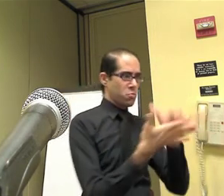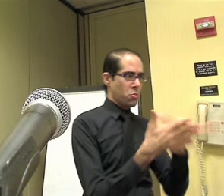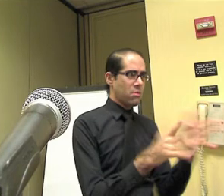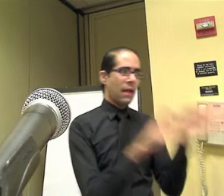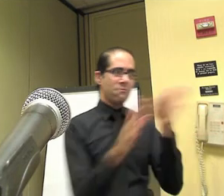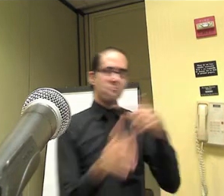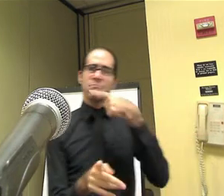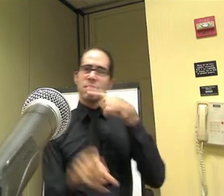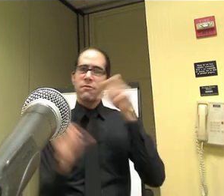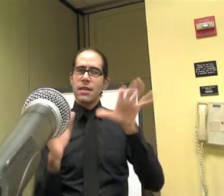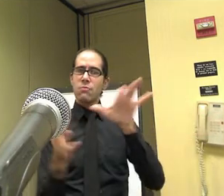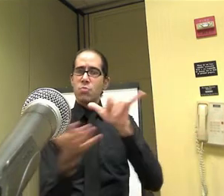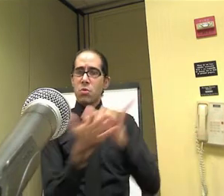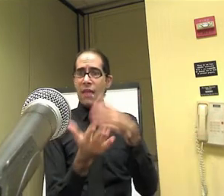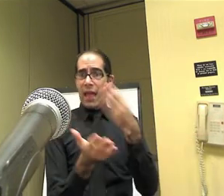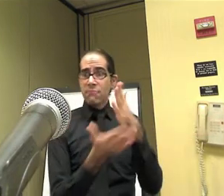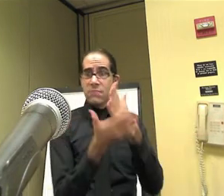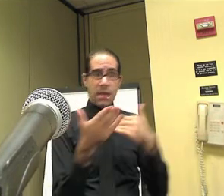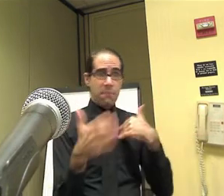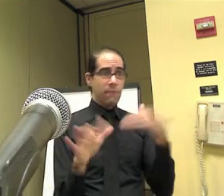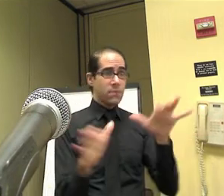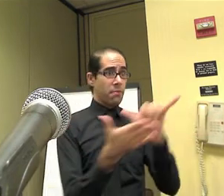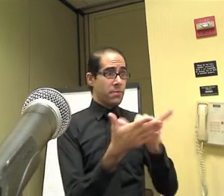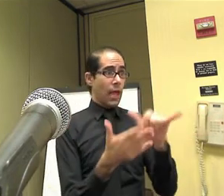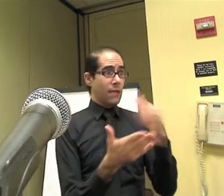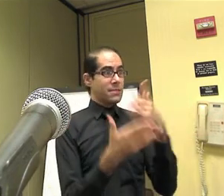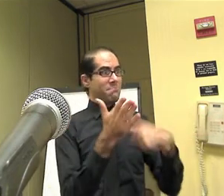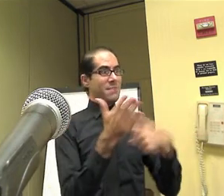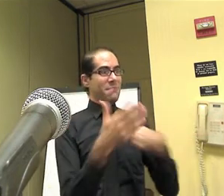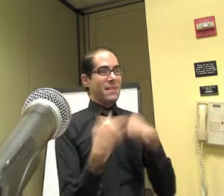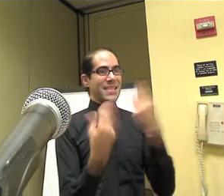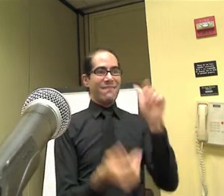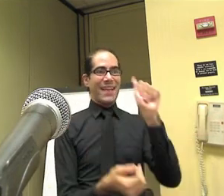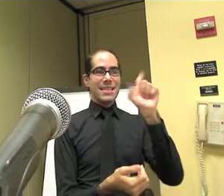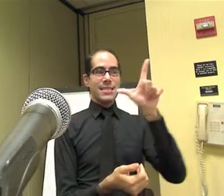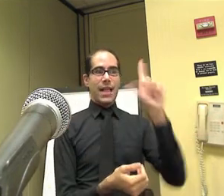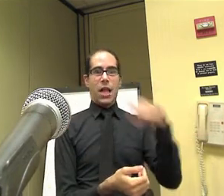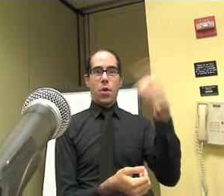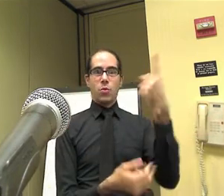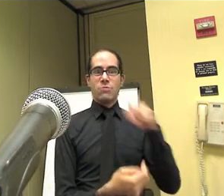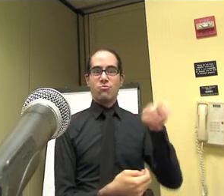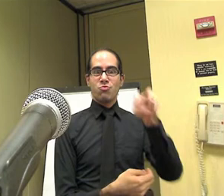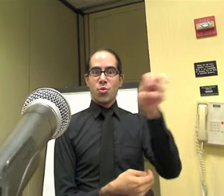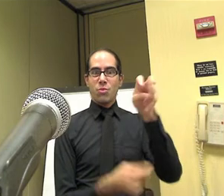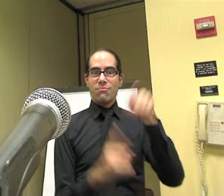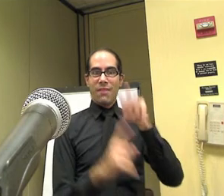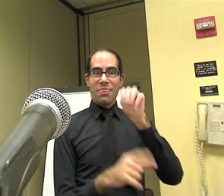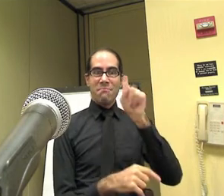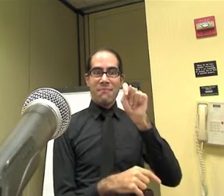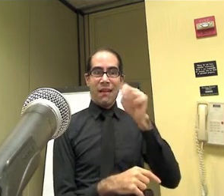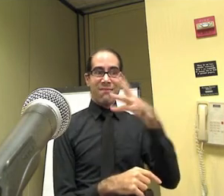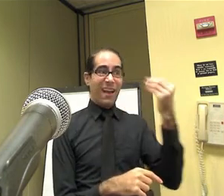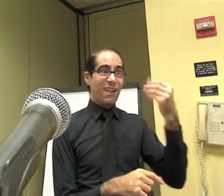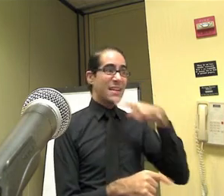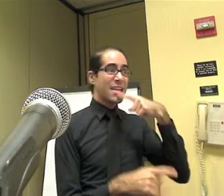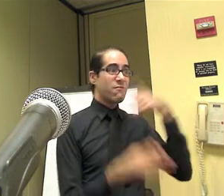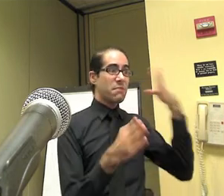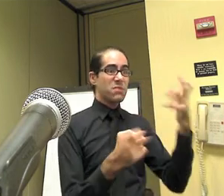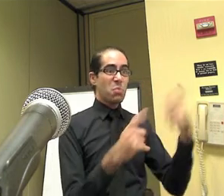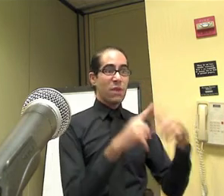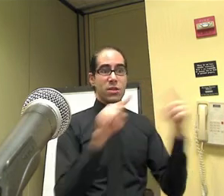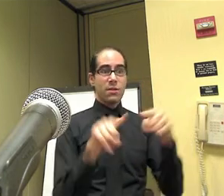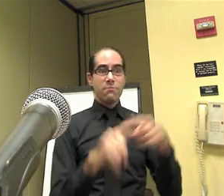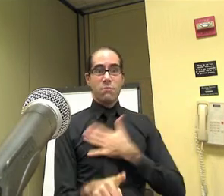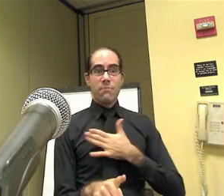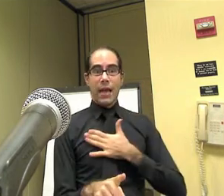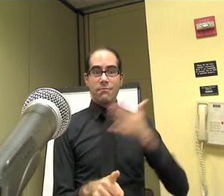weeks, we can set up an interpreter. And so hearing people can do the same thing. So if it's an ASL-only tour, then